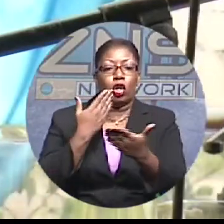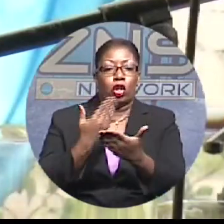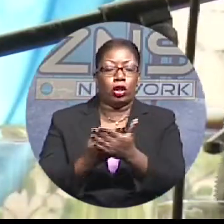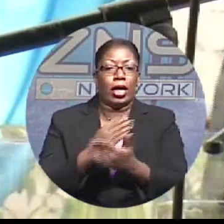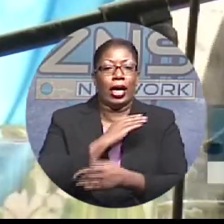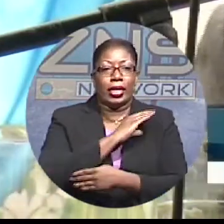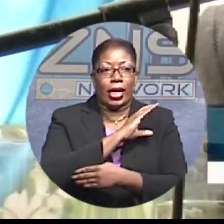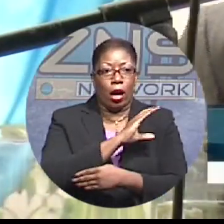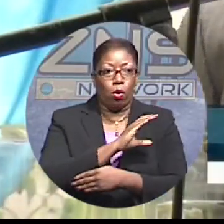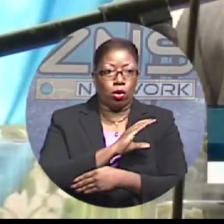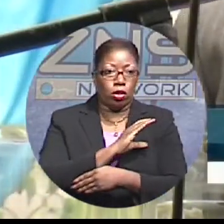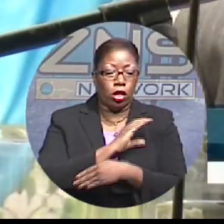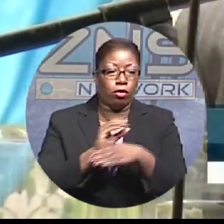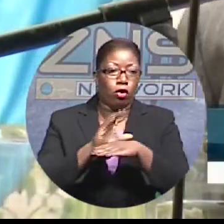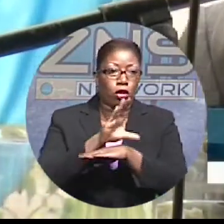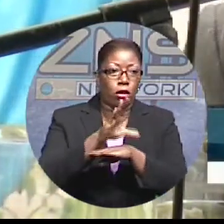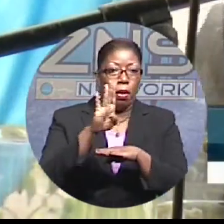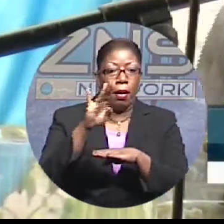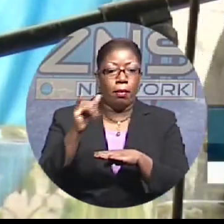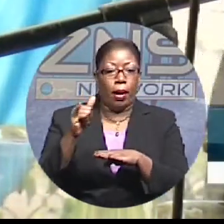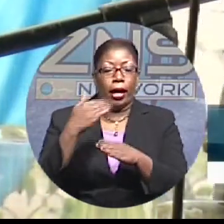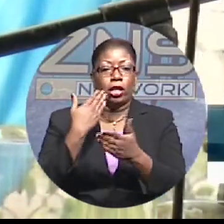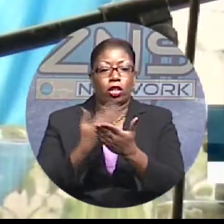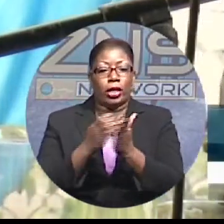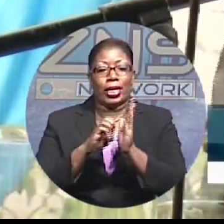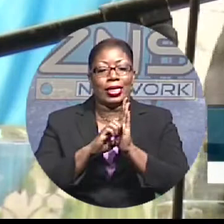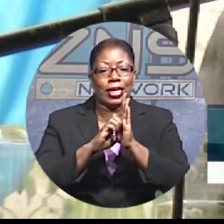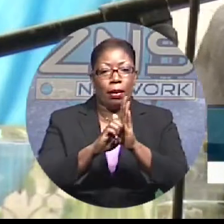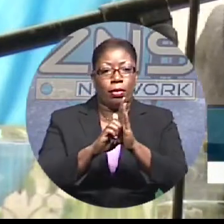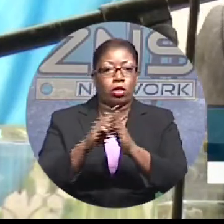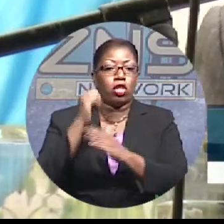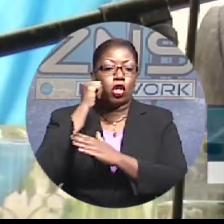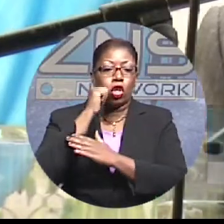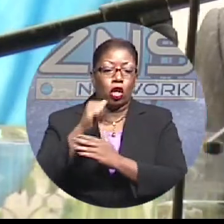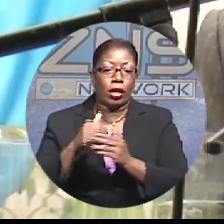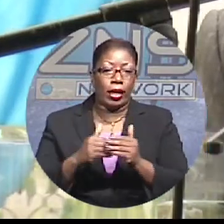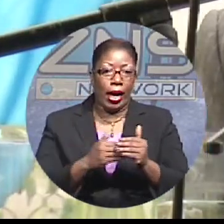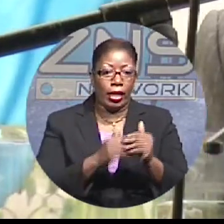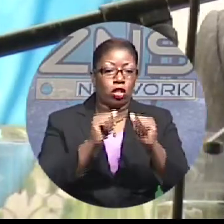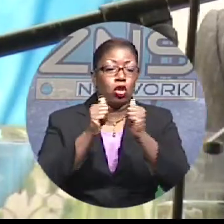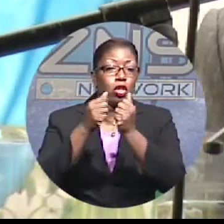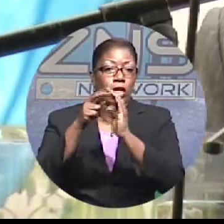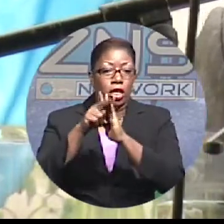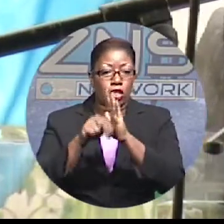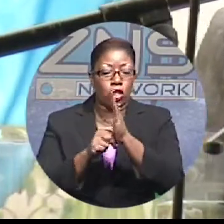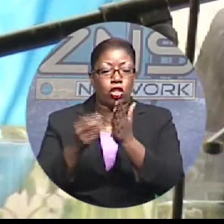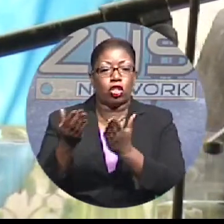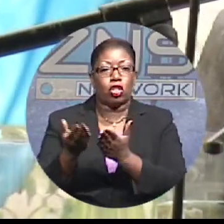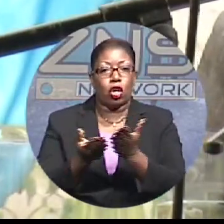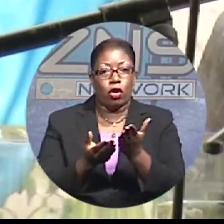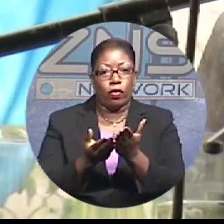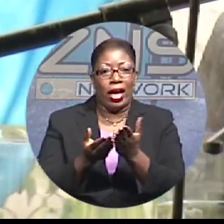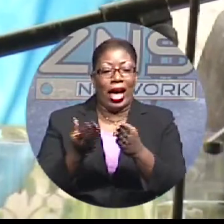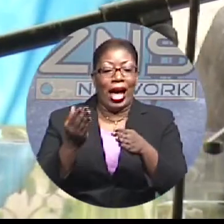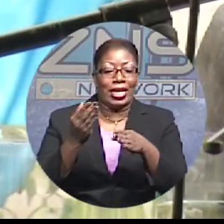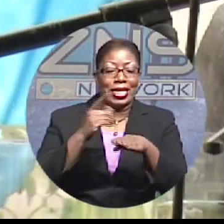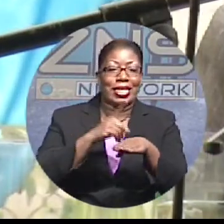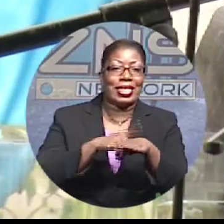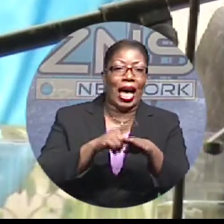their reinforcement by example, the Girl Guides Association has served as a timeless